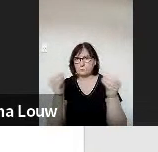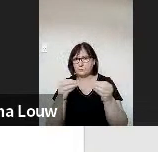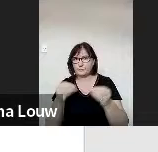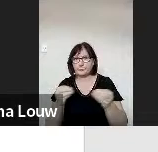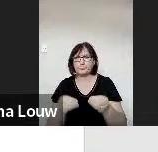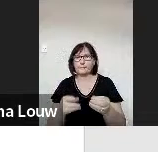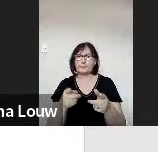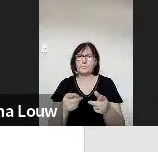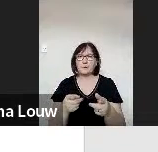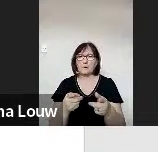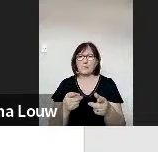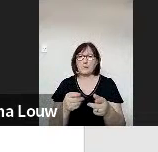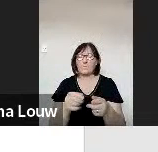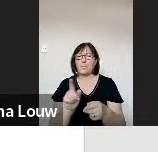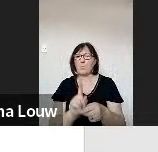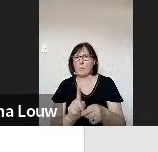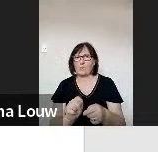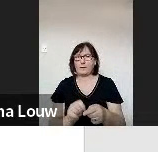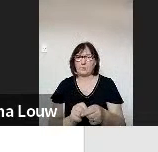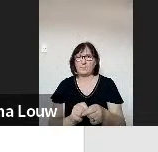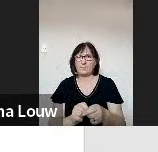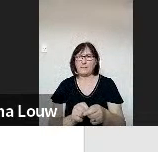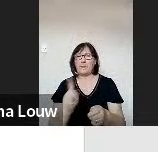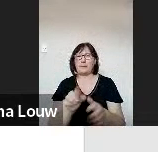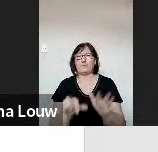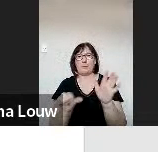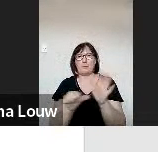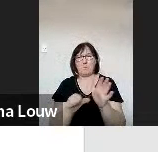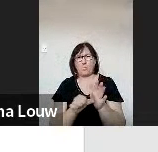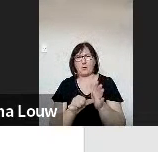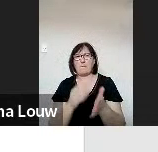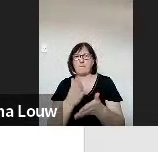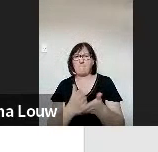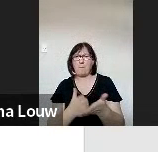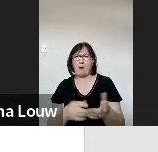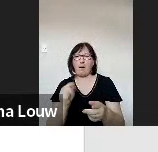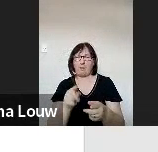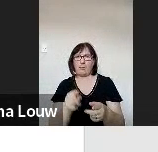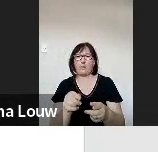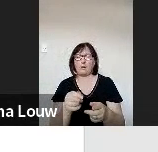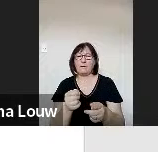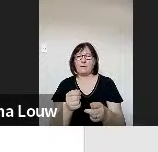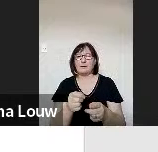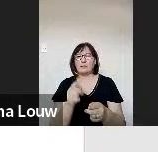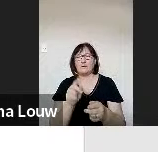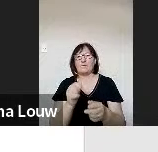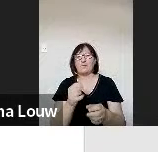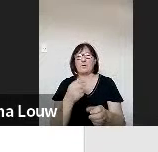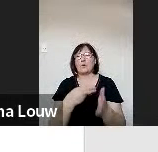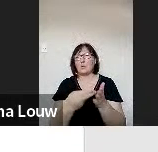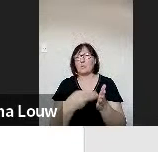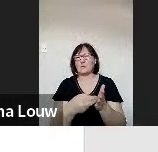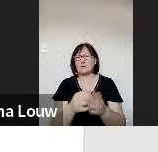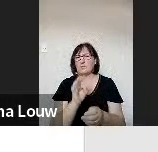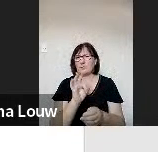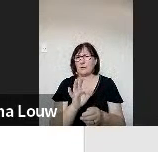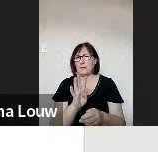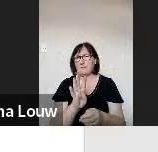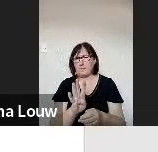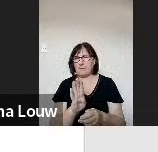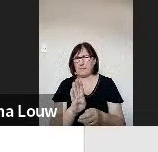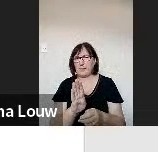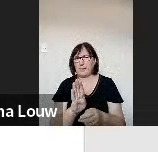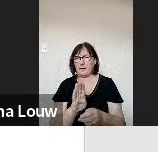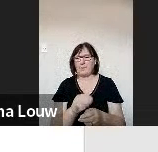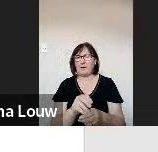essential character. The essential character of General Rule 3B and General 2 is different